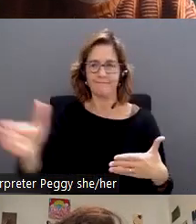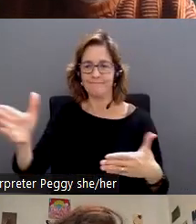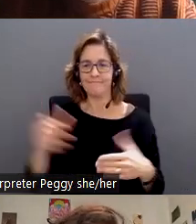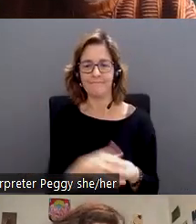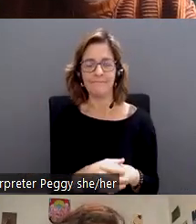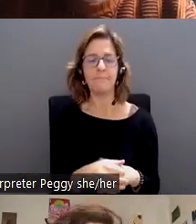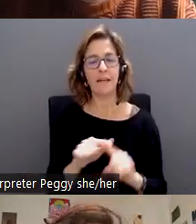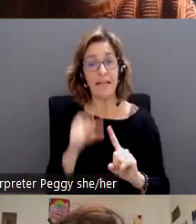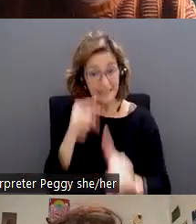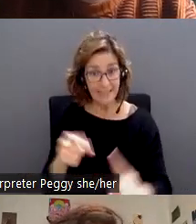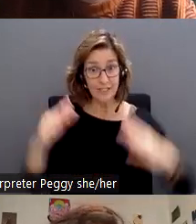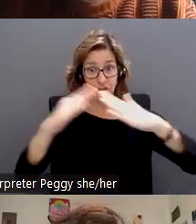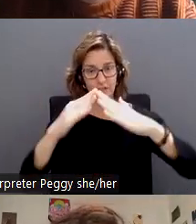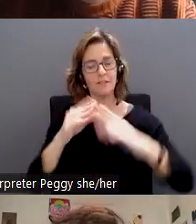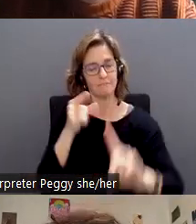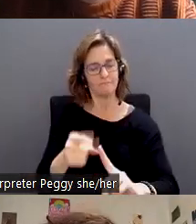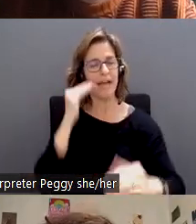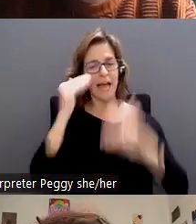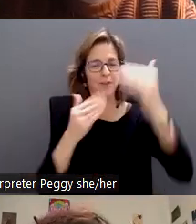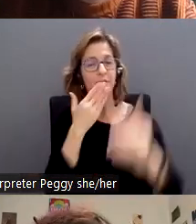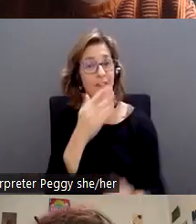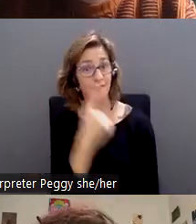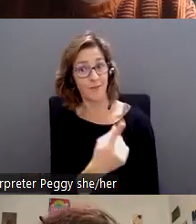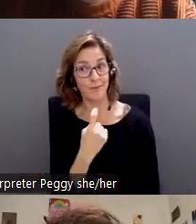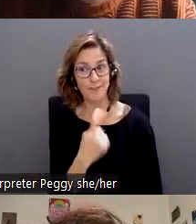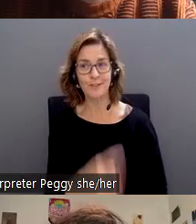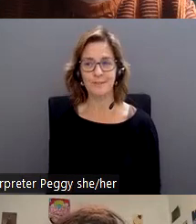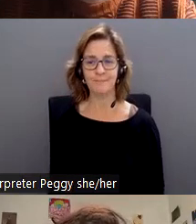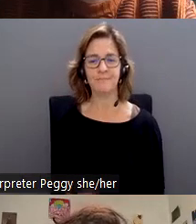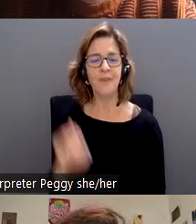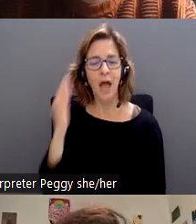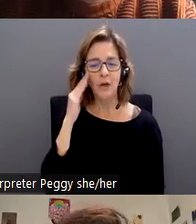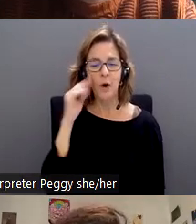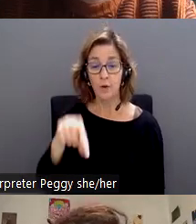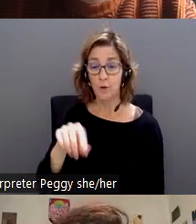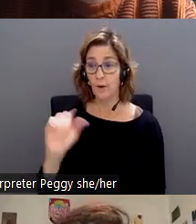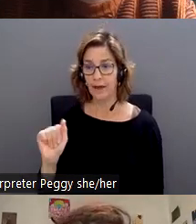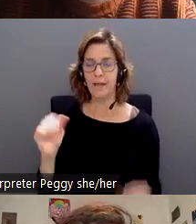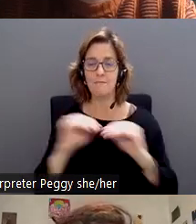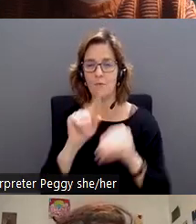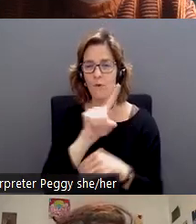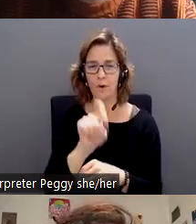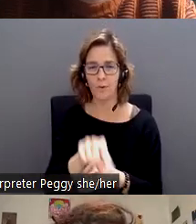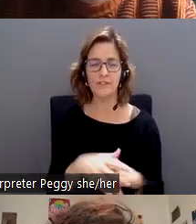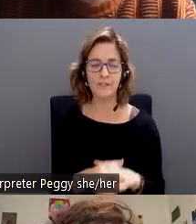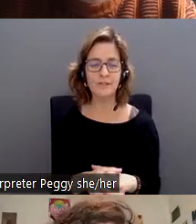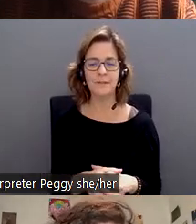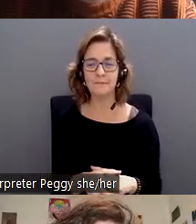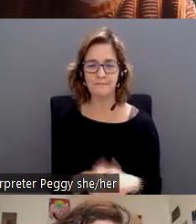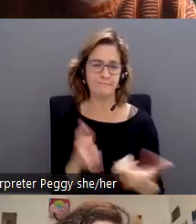specification of this space. Thank you for asking. I also know there's other questions in the Q&A, but that's just specific to what I was talking to right now.